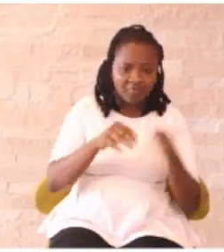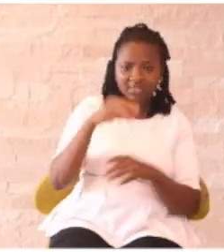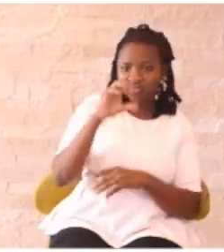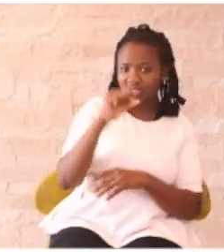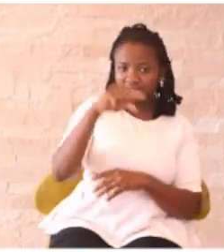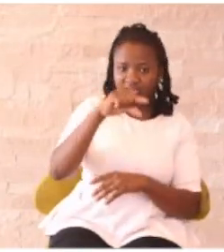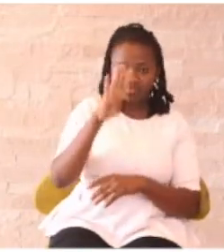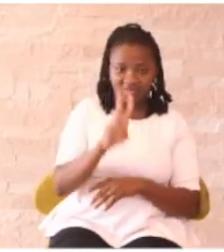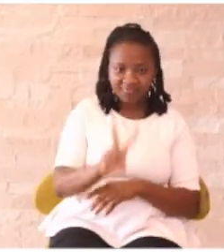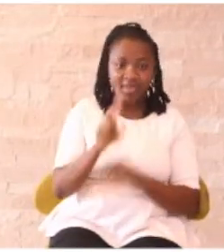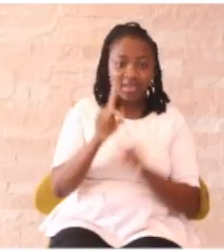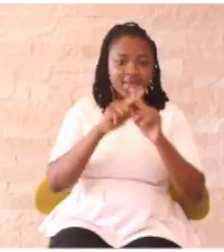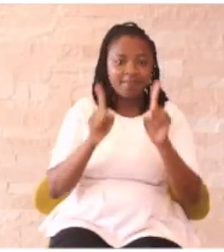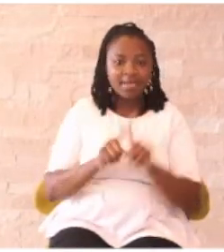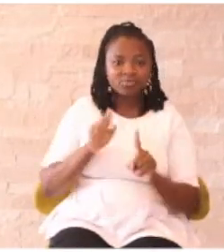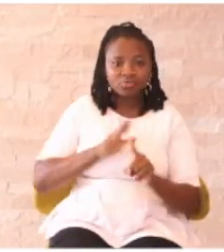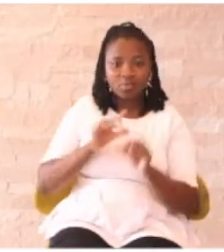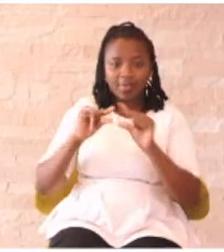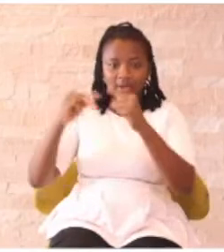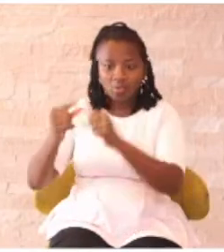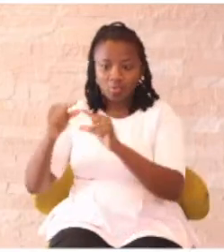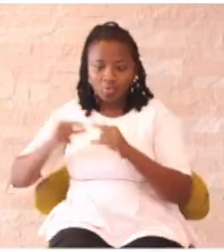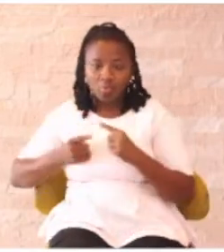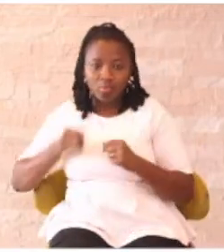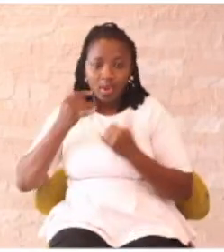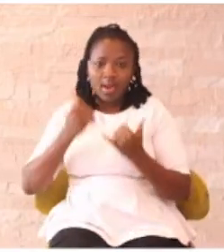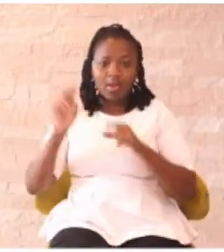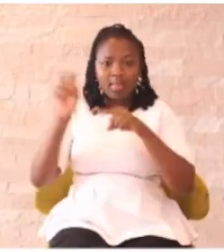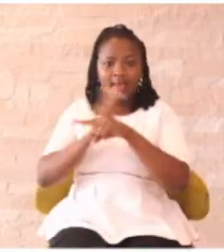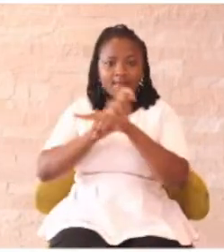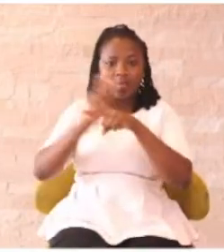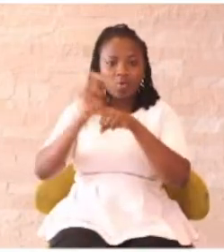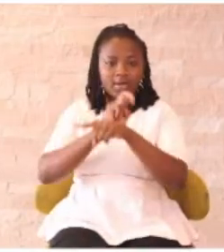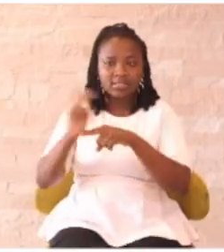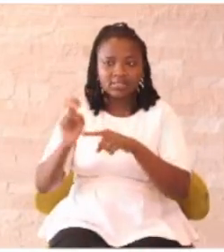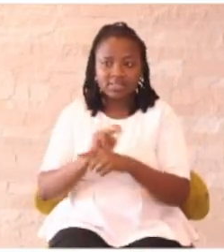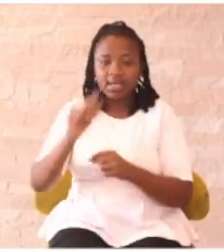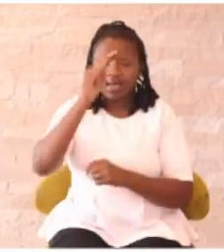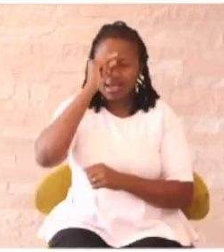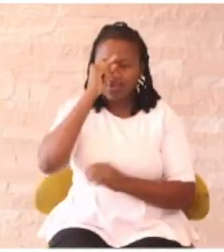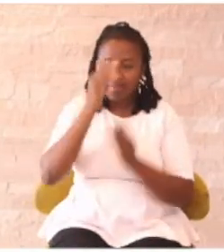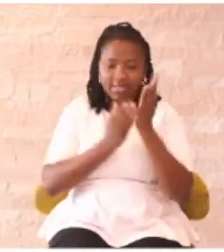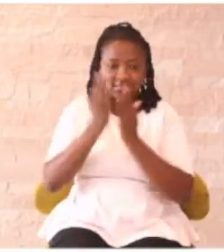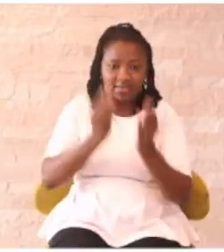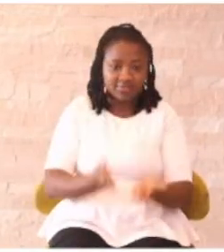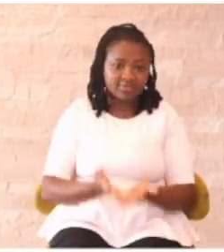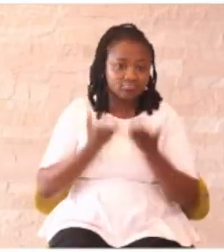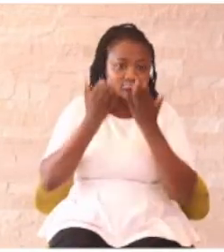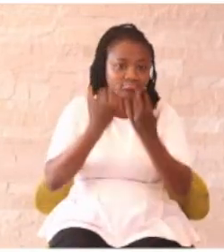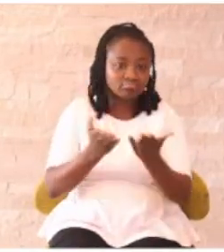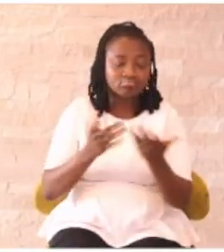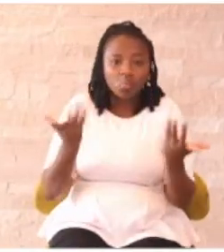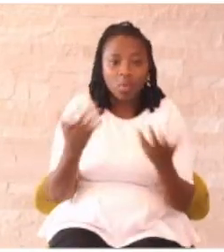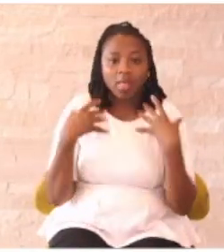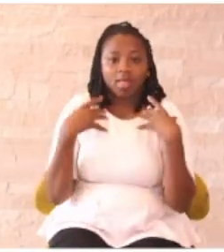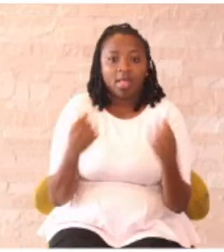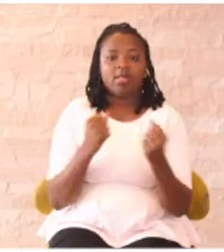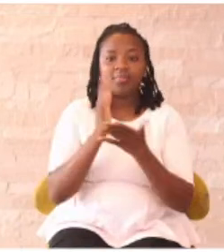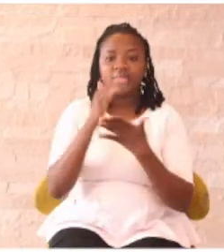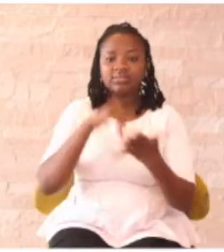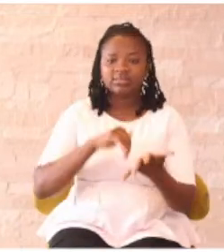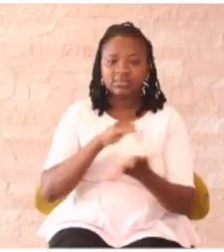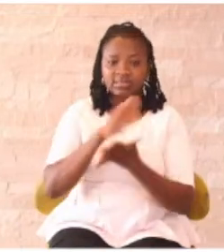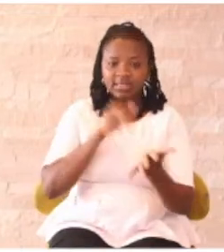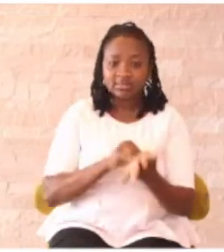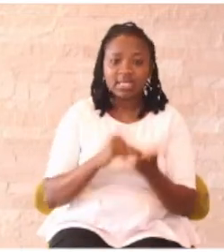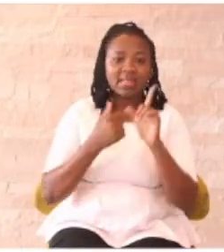but women groups have gone ahead to monitor government service delivery in health facilities to make sure how